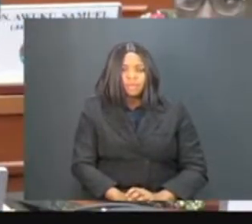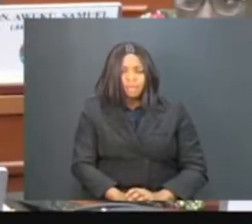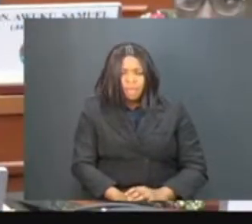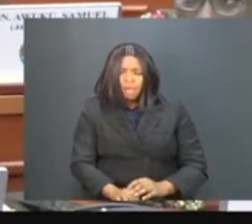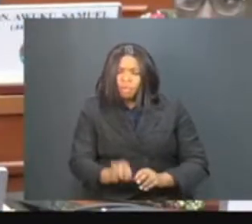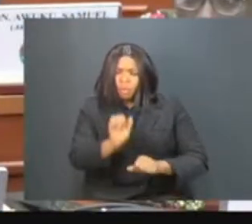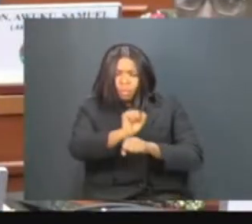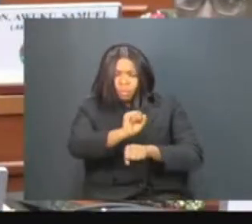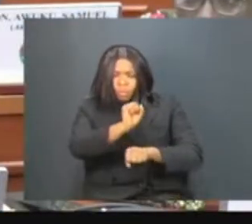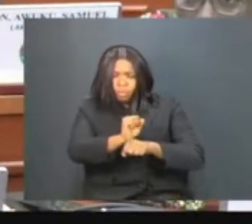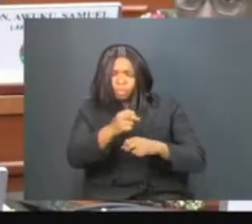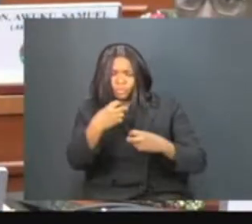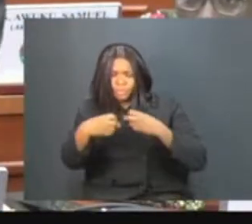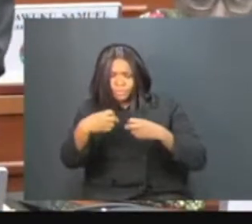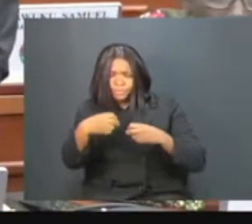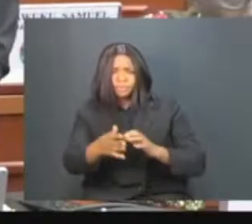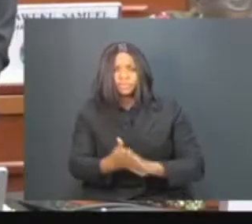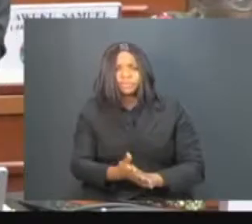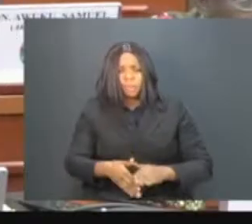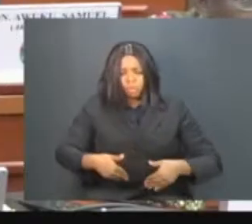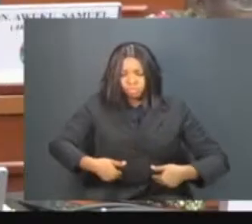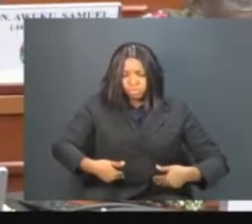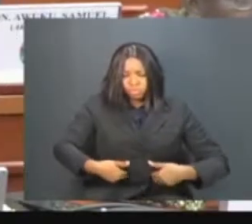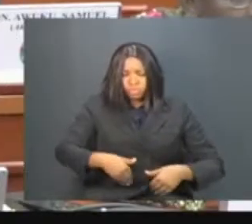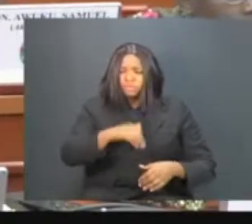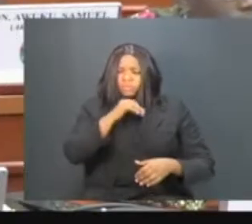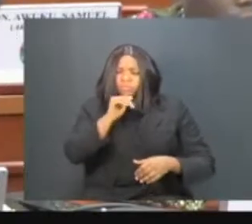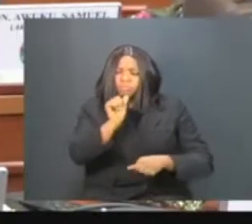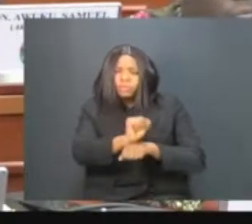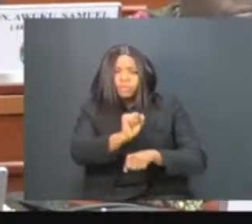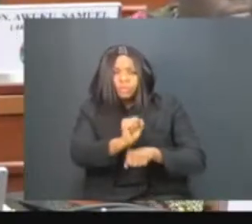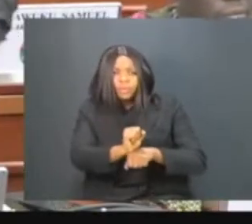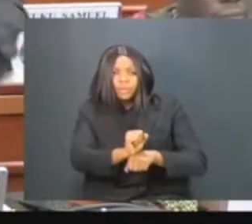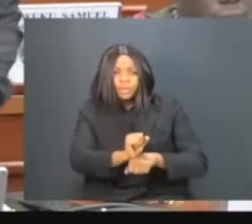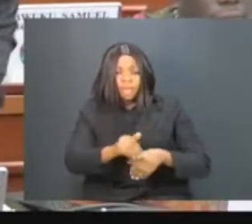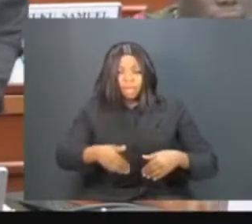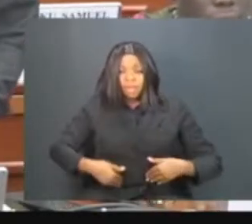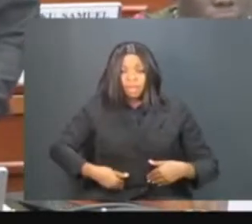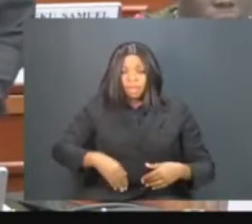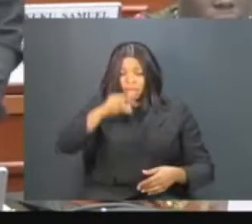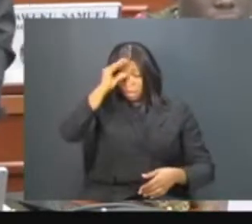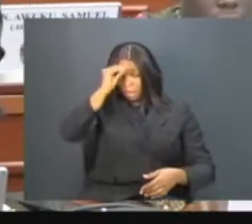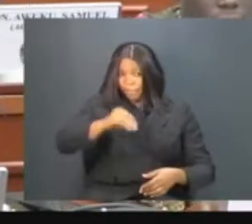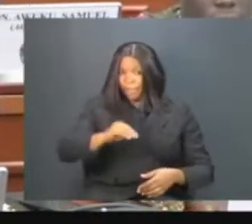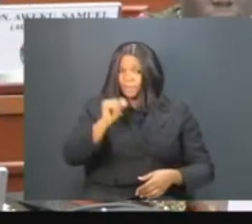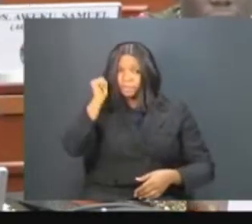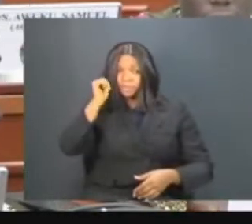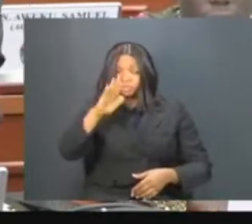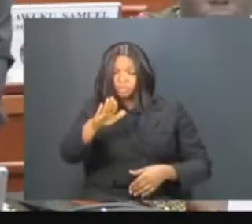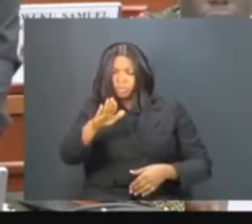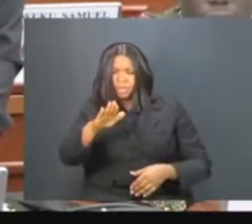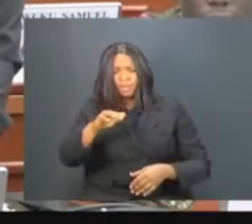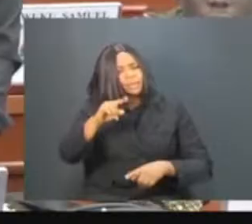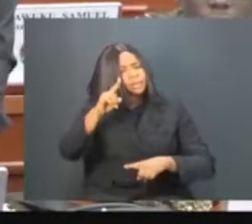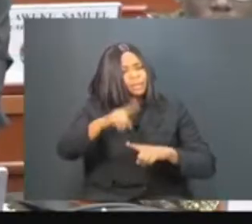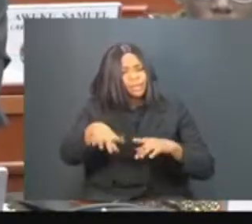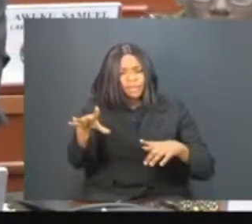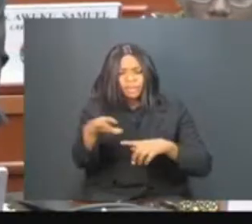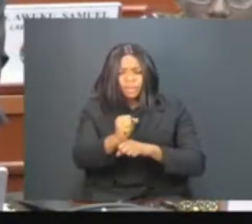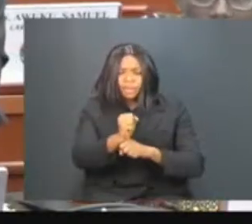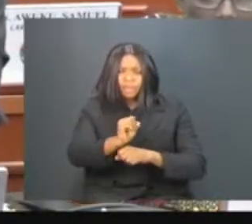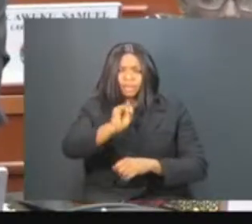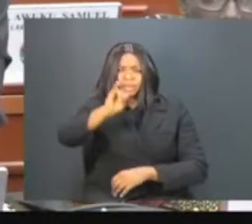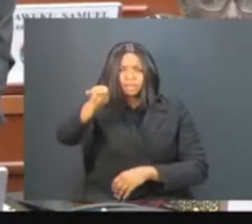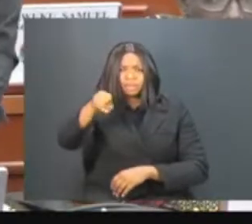Yes. Youth unemployment. Young men and women in this country cannot find jobs. You made a commitment to implement